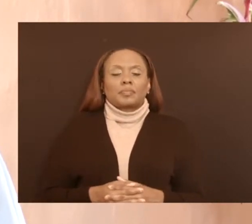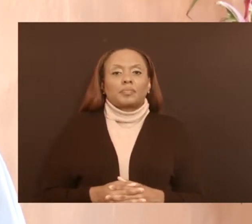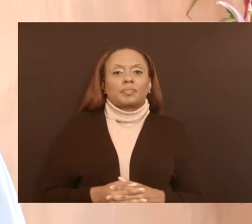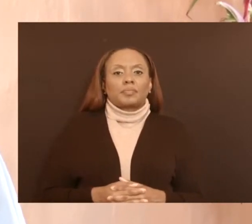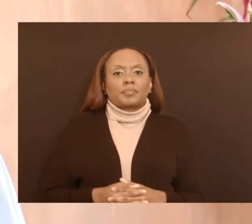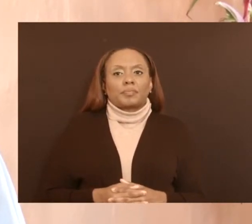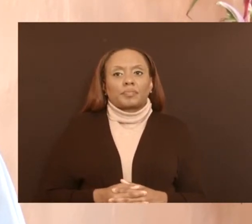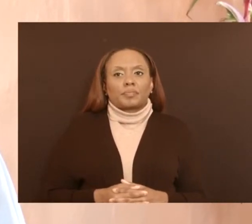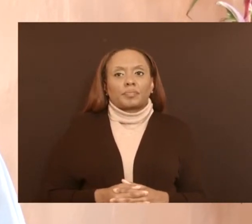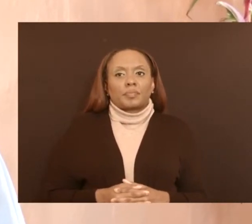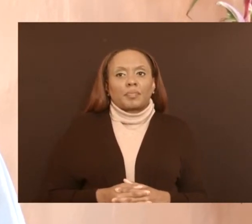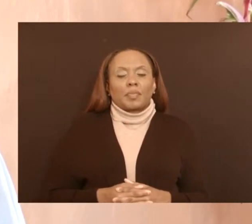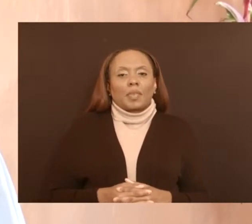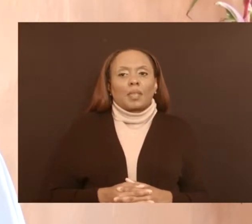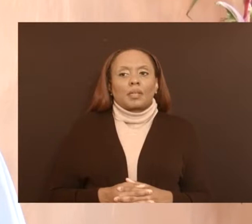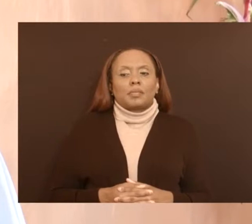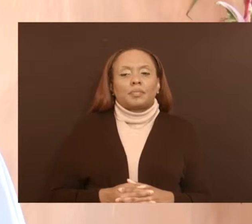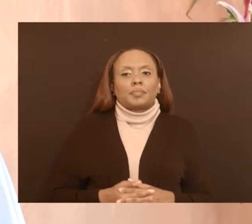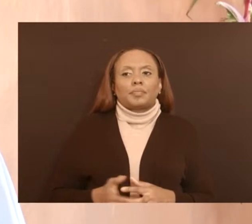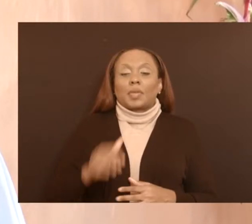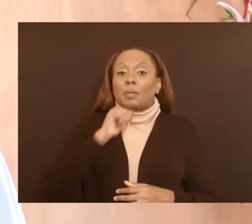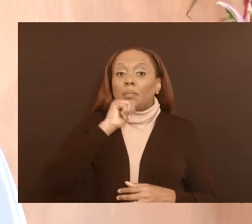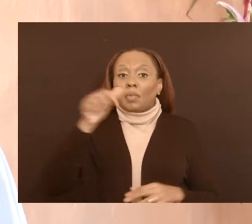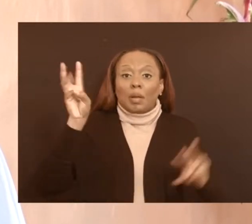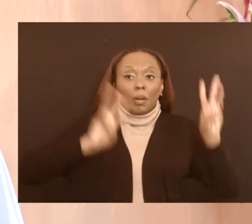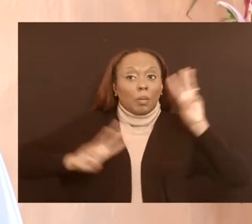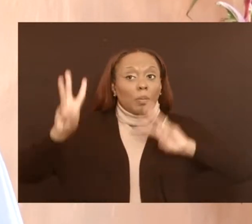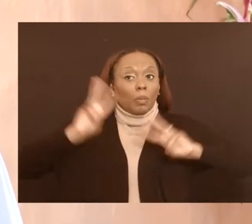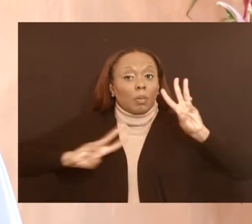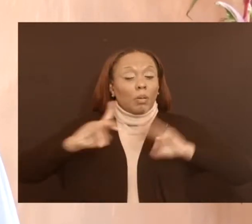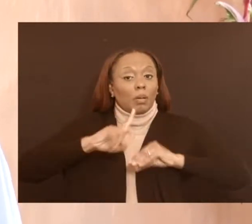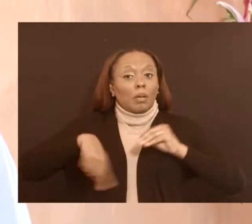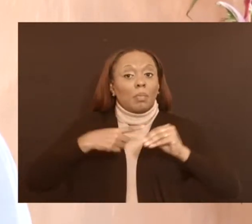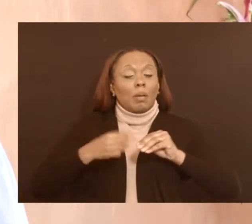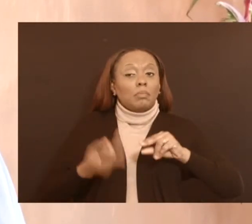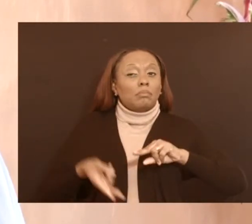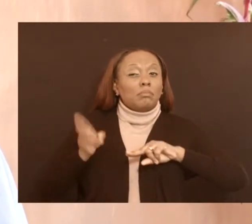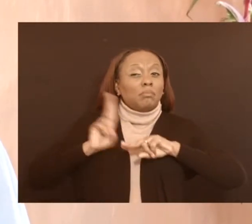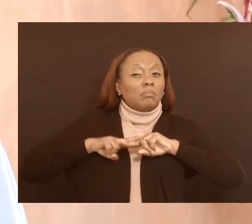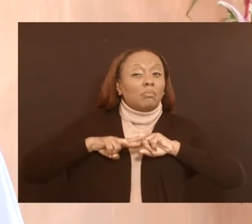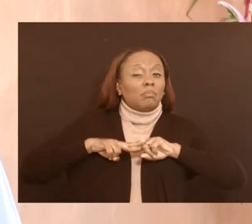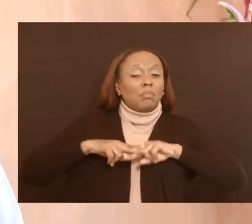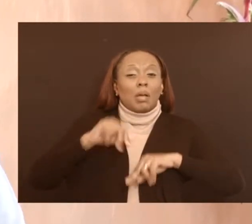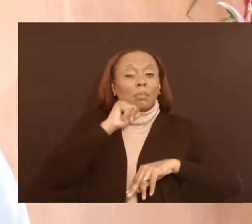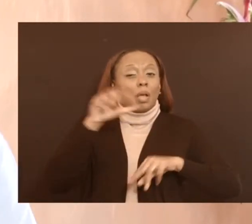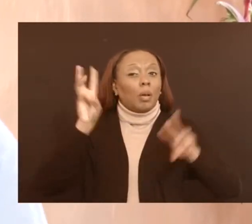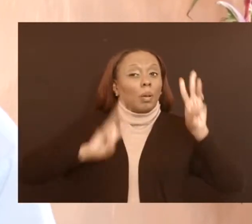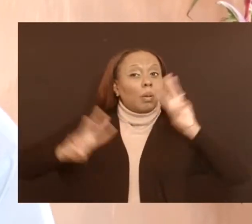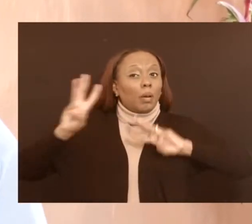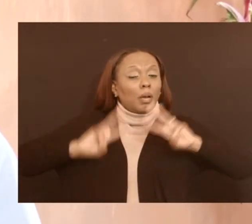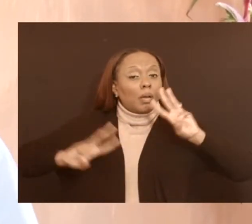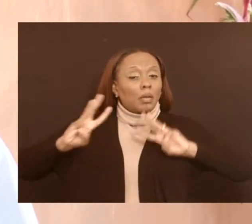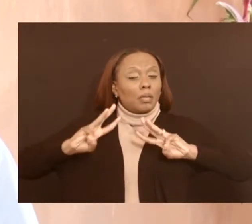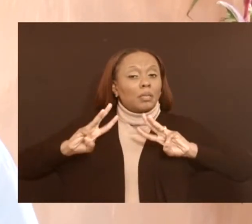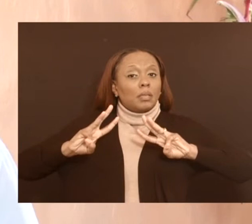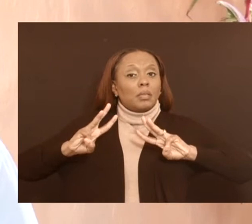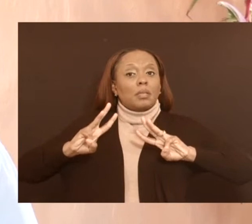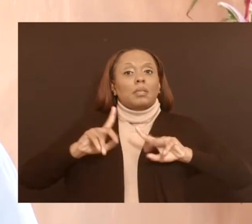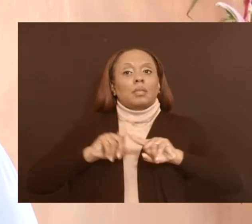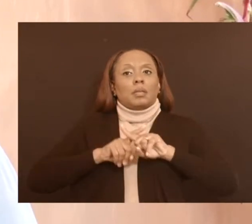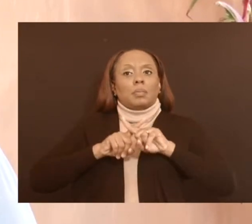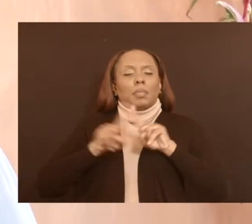worried about the slight increase in the numbers, because this is one of these situations where the statistics for me really are not